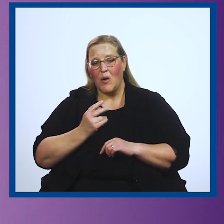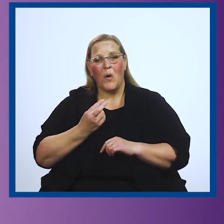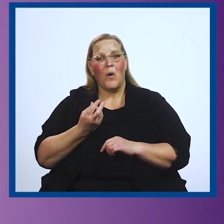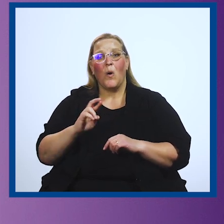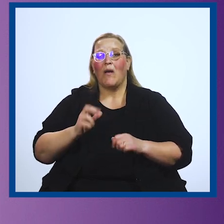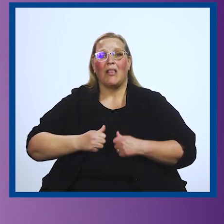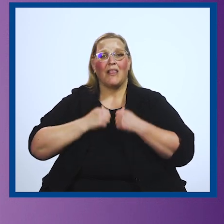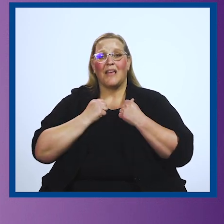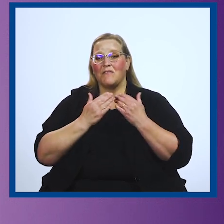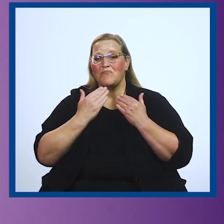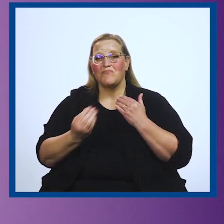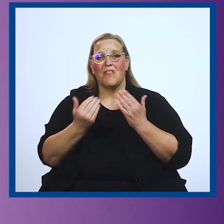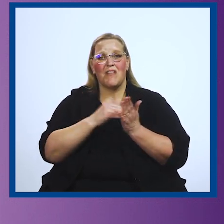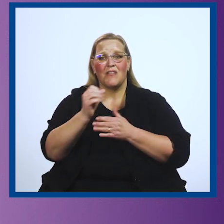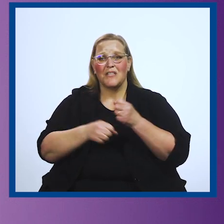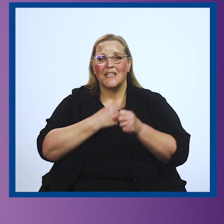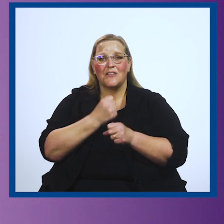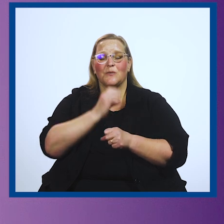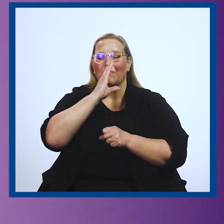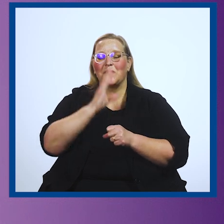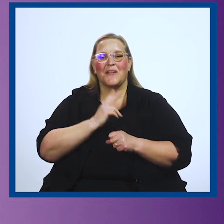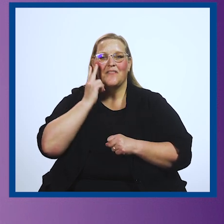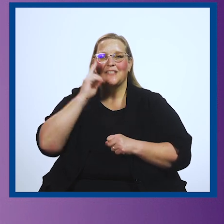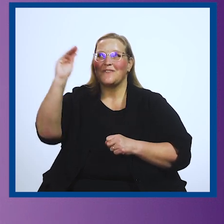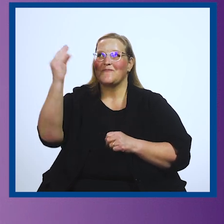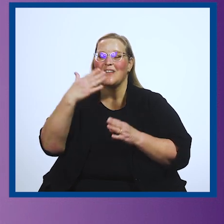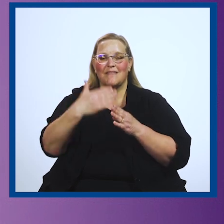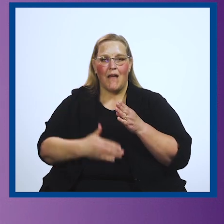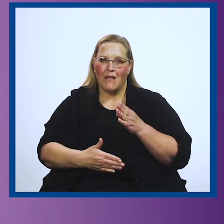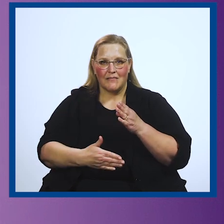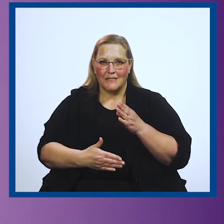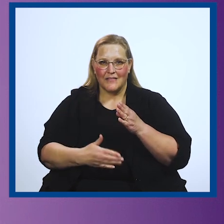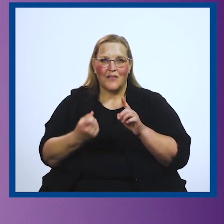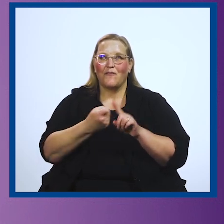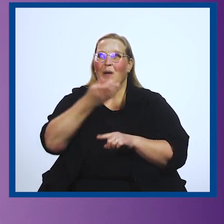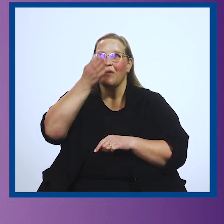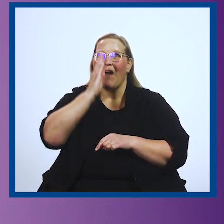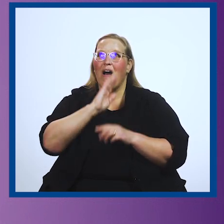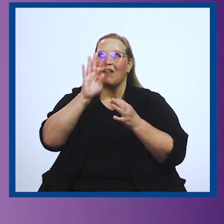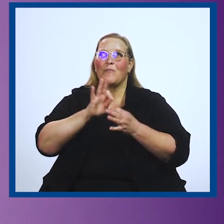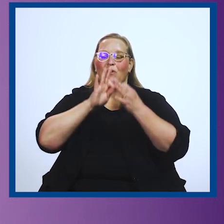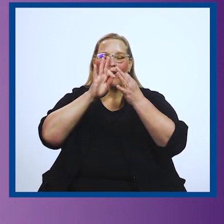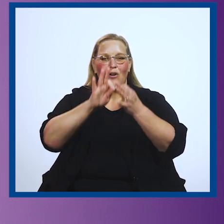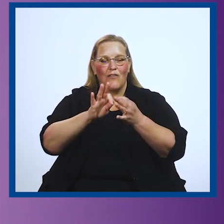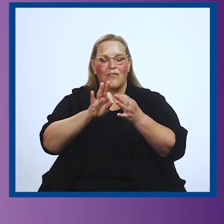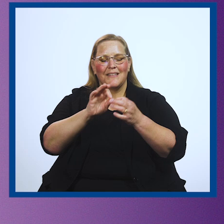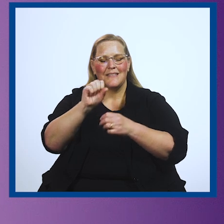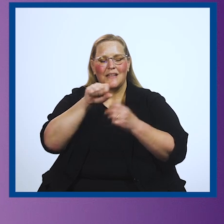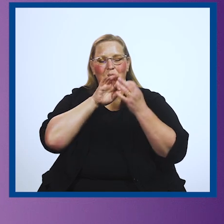1,000 lifetimes, we would never see the end of grace that flows from a God of perfect,